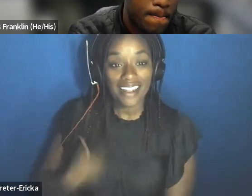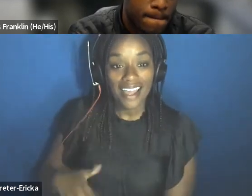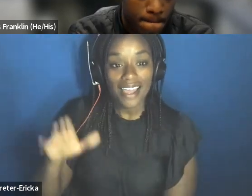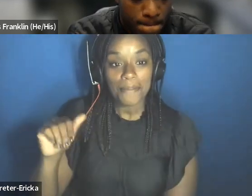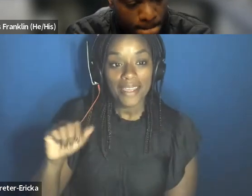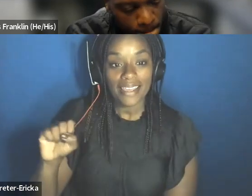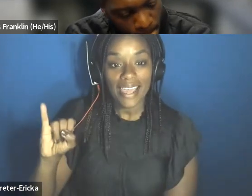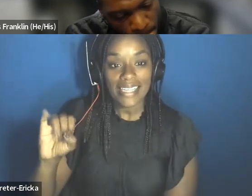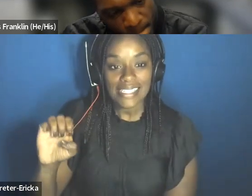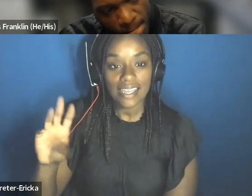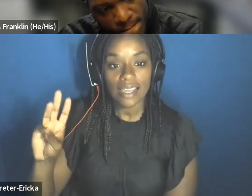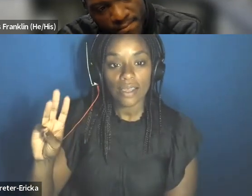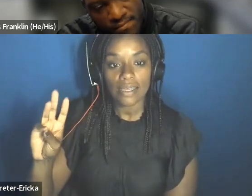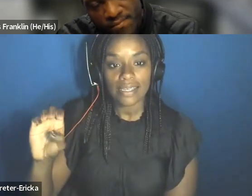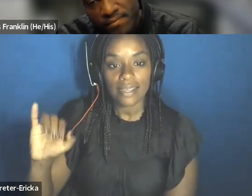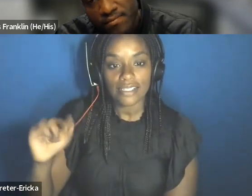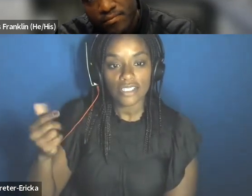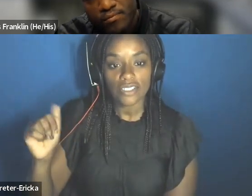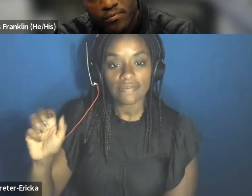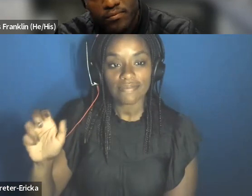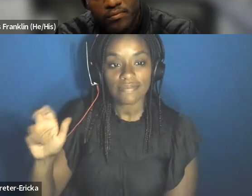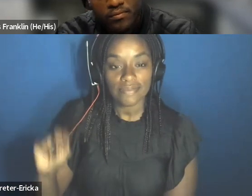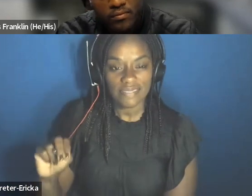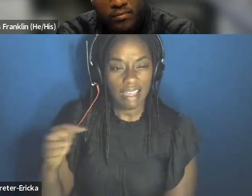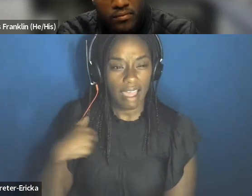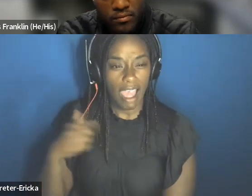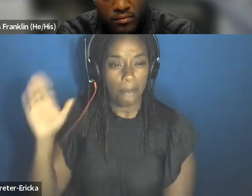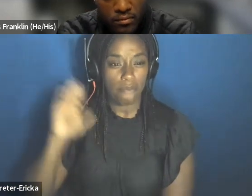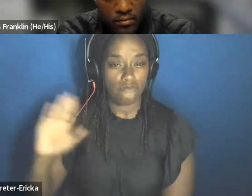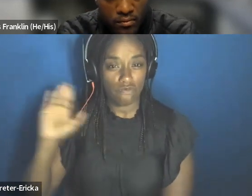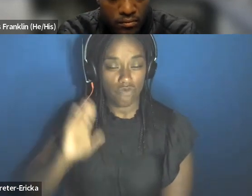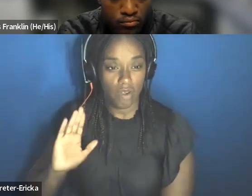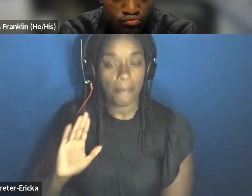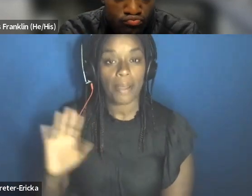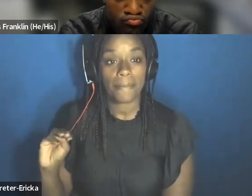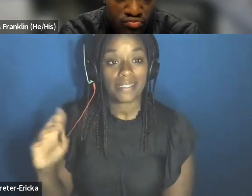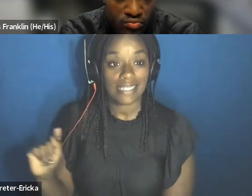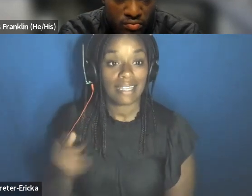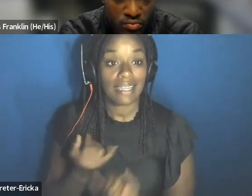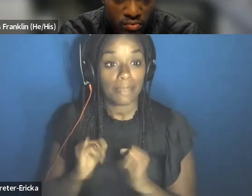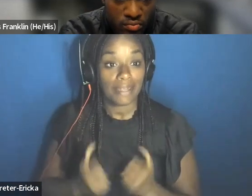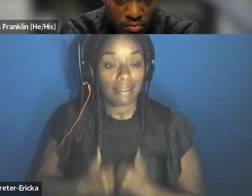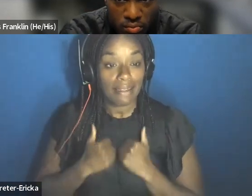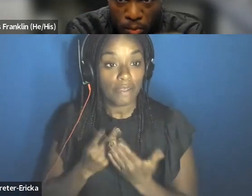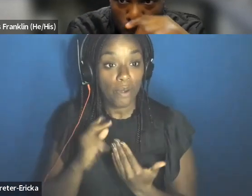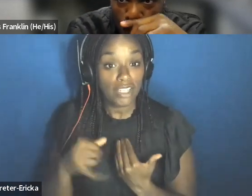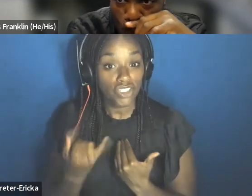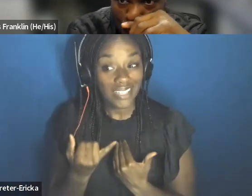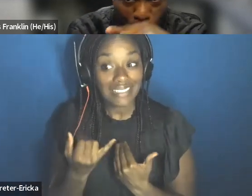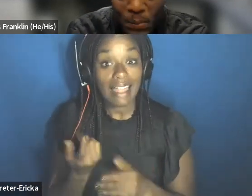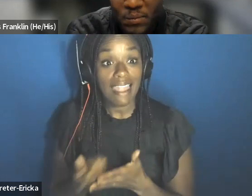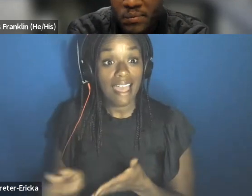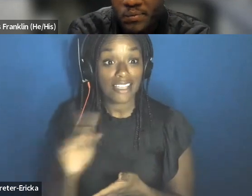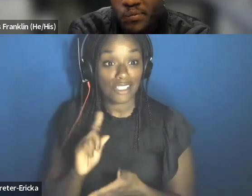Waitman. I am from formerly Montana Independent Living Project. We last week changed our center's name